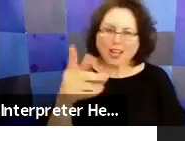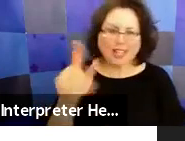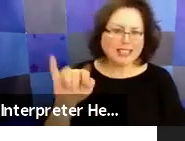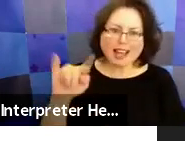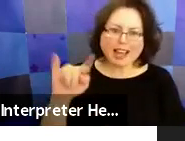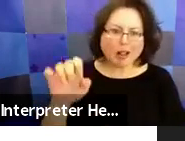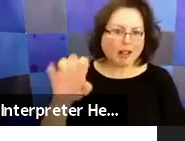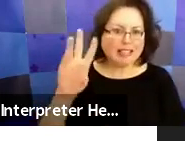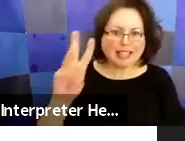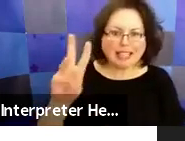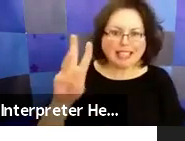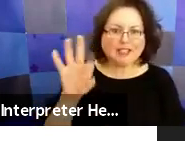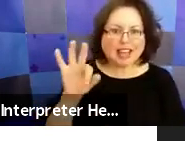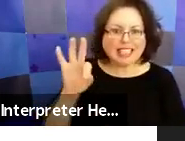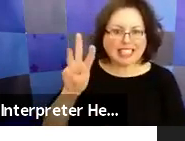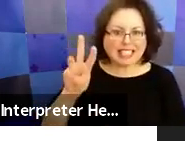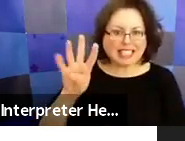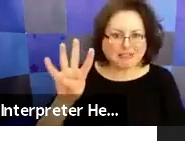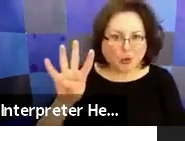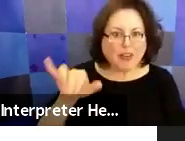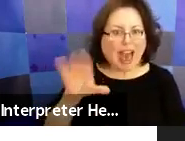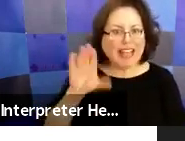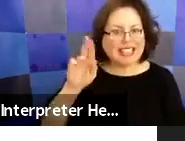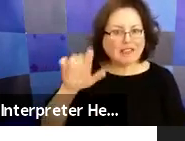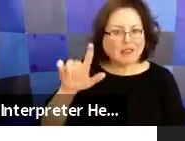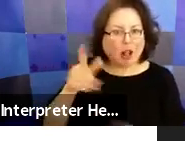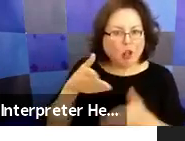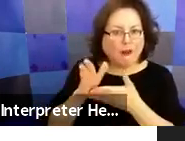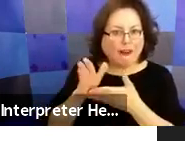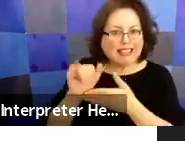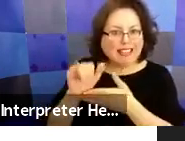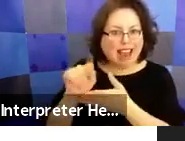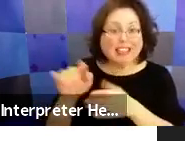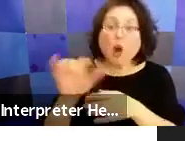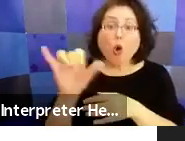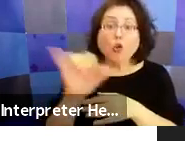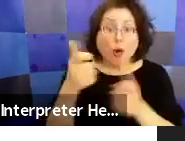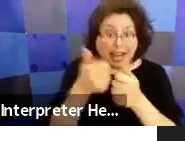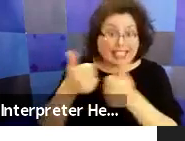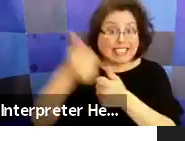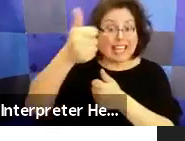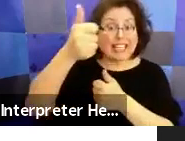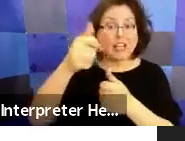of 1964, pardon me. There's also an executive order called